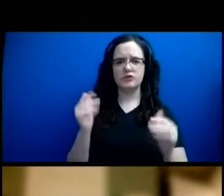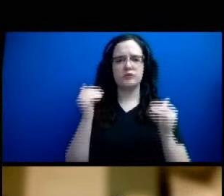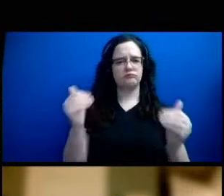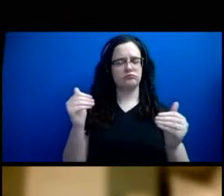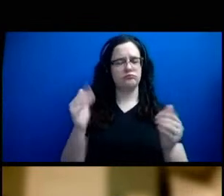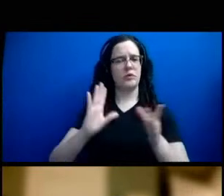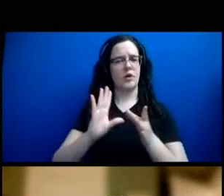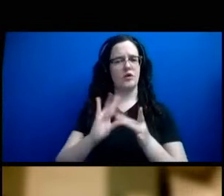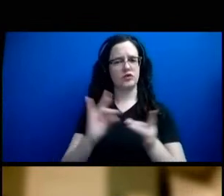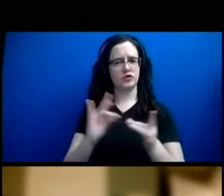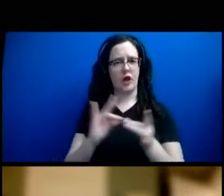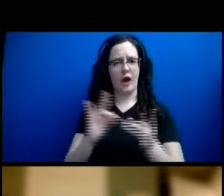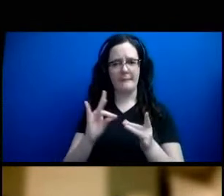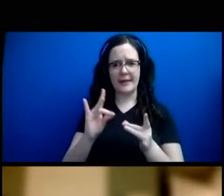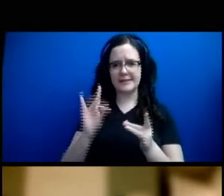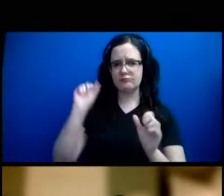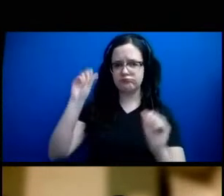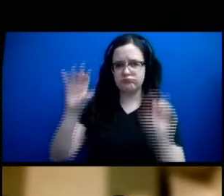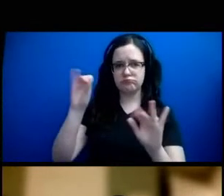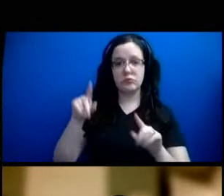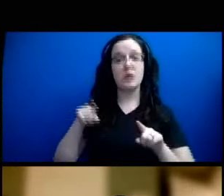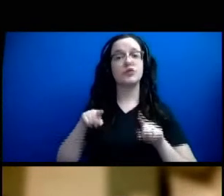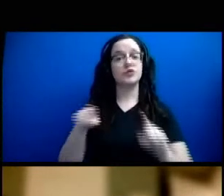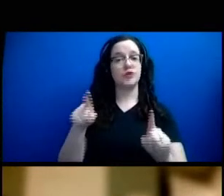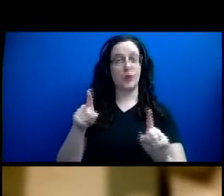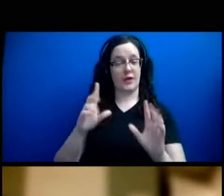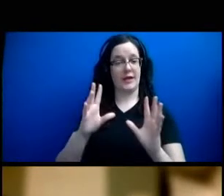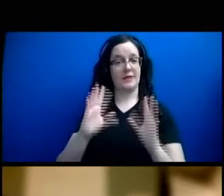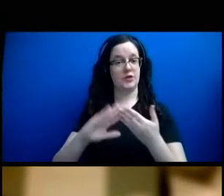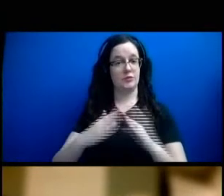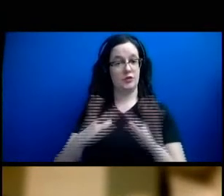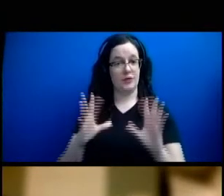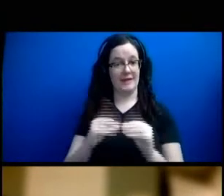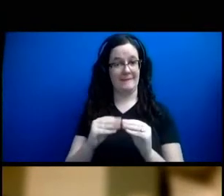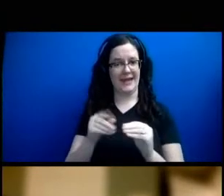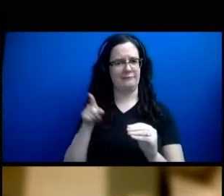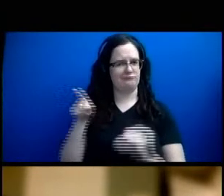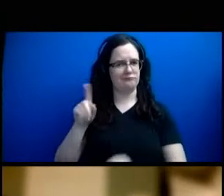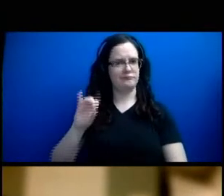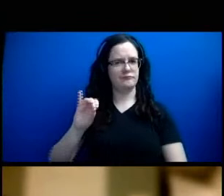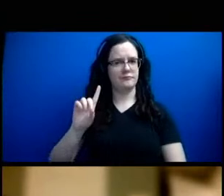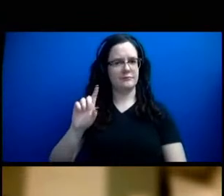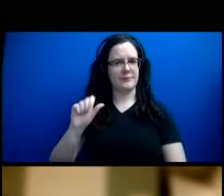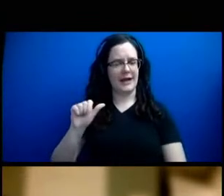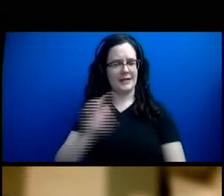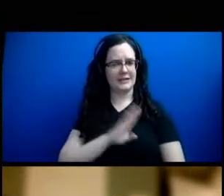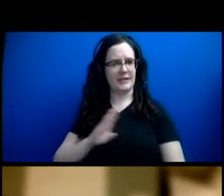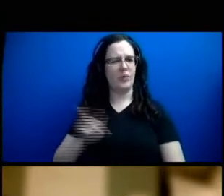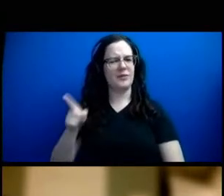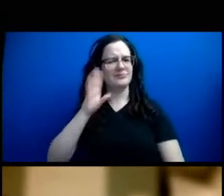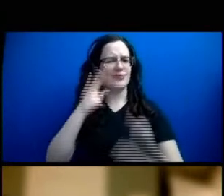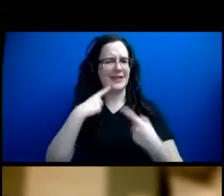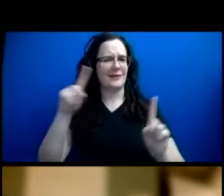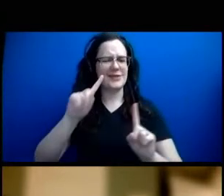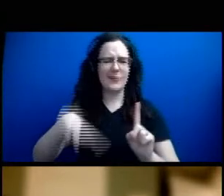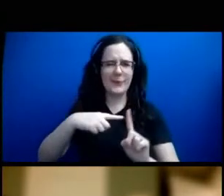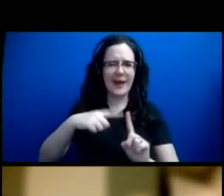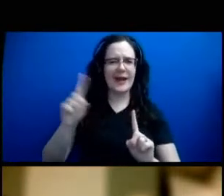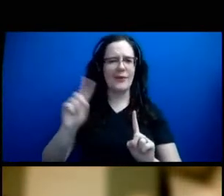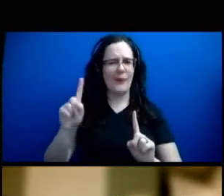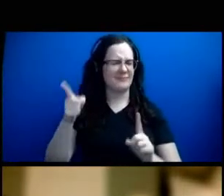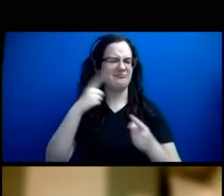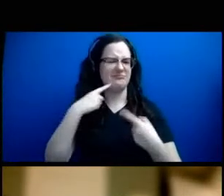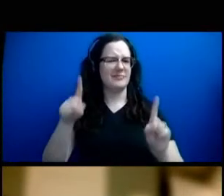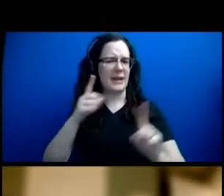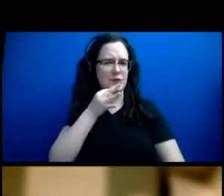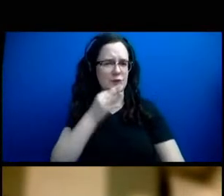at a community meeting that the Idea Board will be announcing very soon. Now, like the